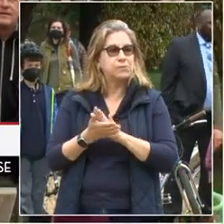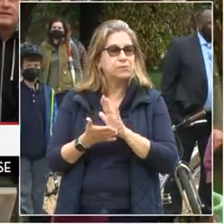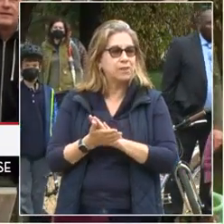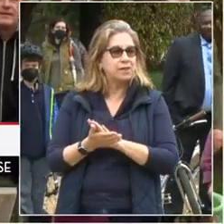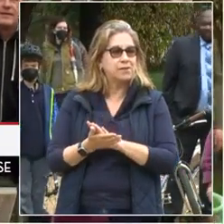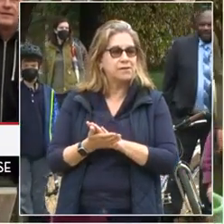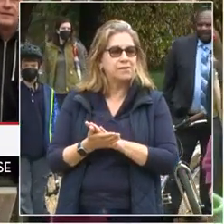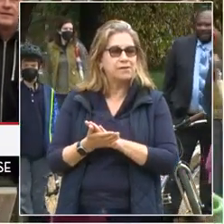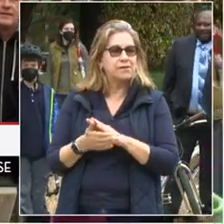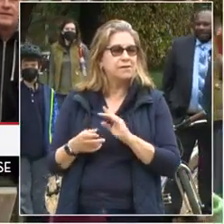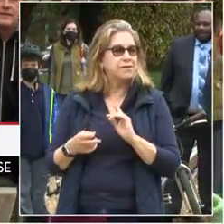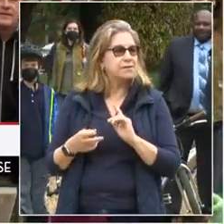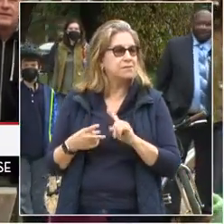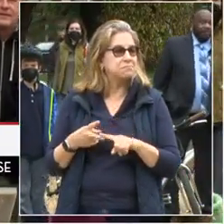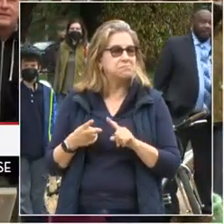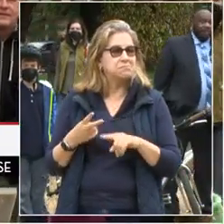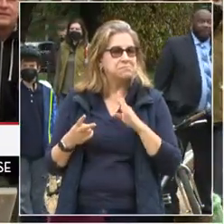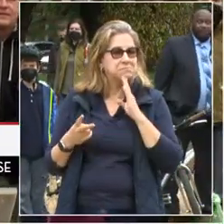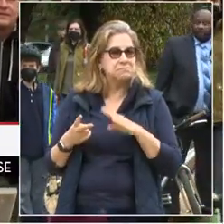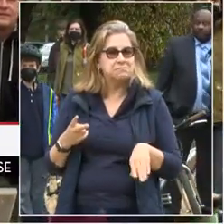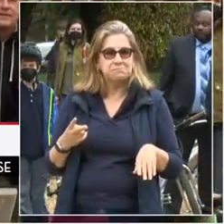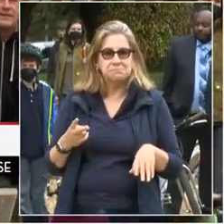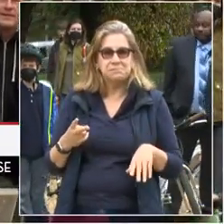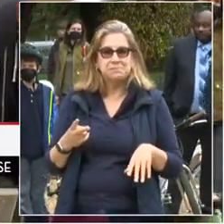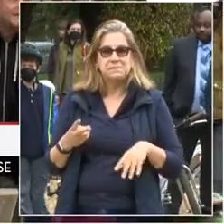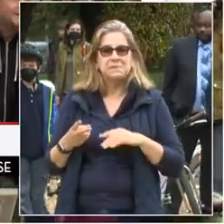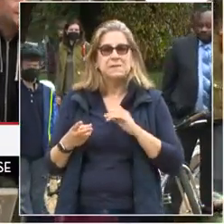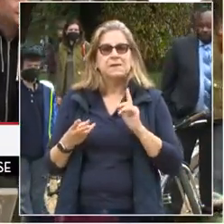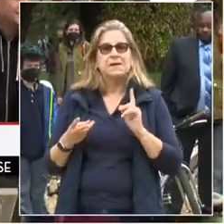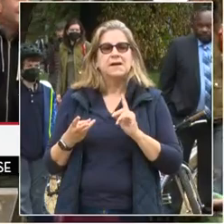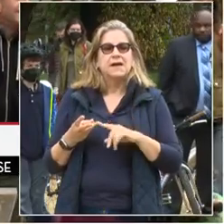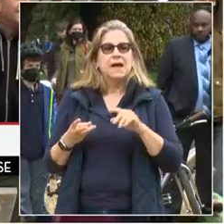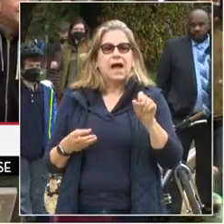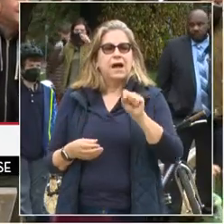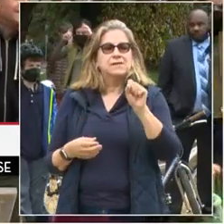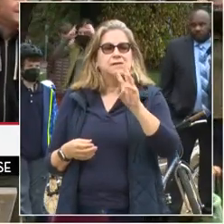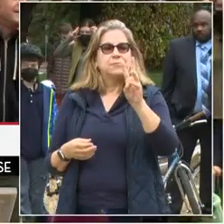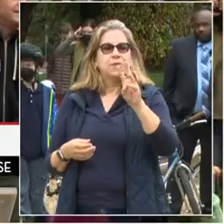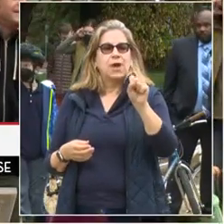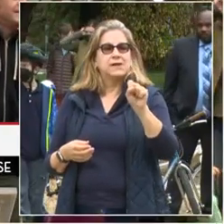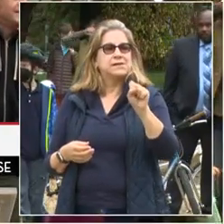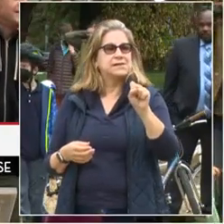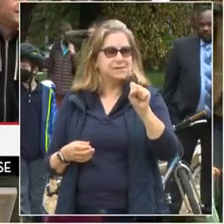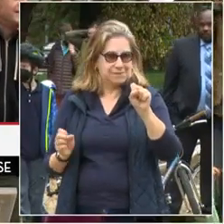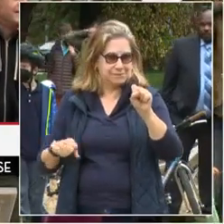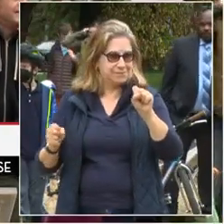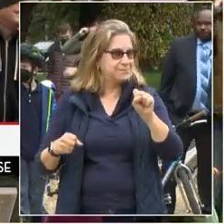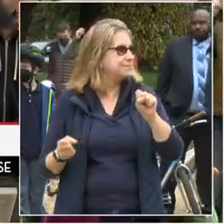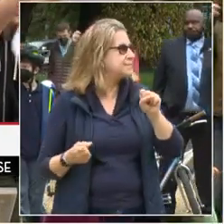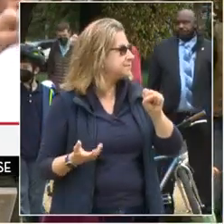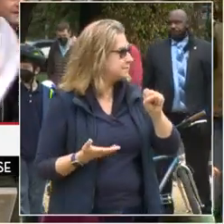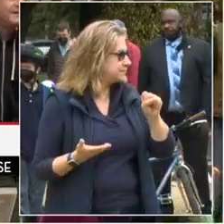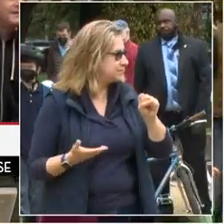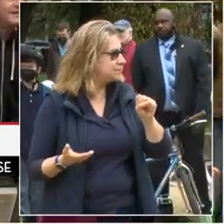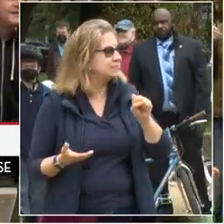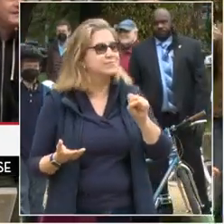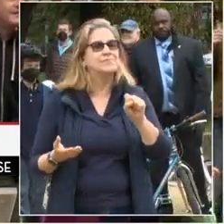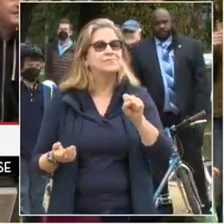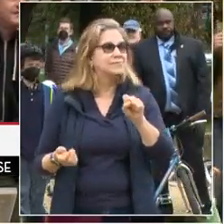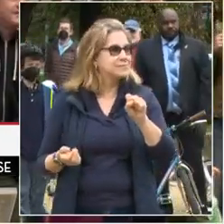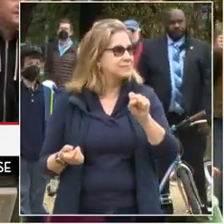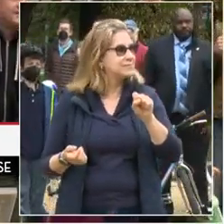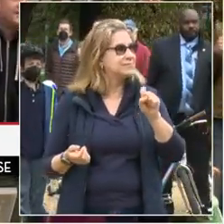That's a very quiet Tyler as well. I see SWS, so make some noise. There we go. Elliott